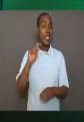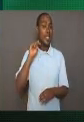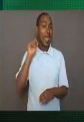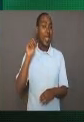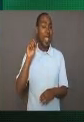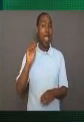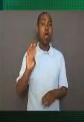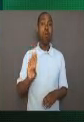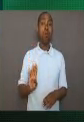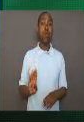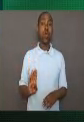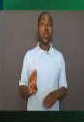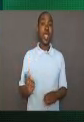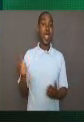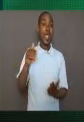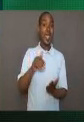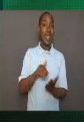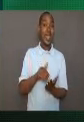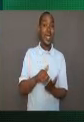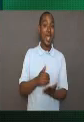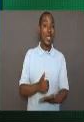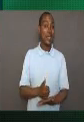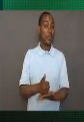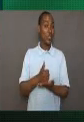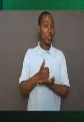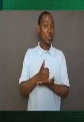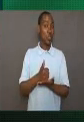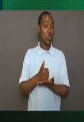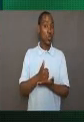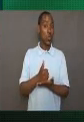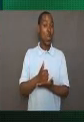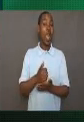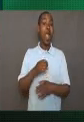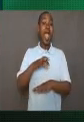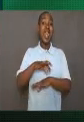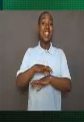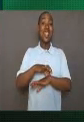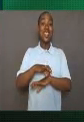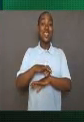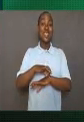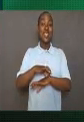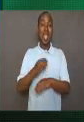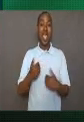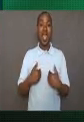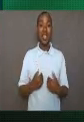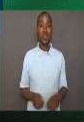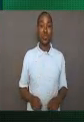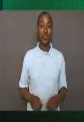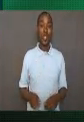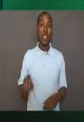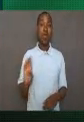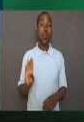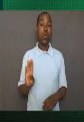the bronchi are also supported by a ring of cartilage. The